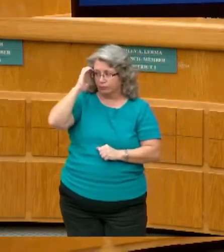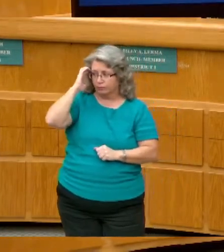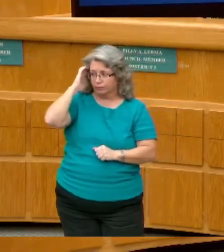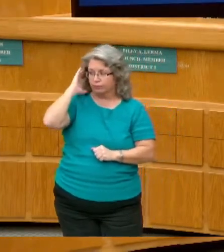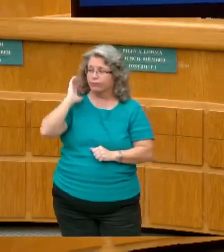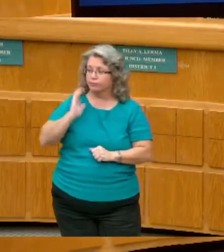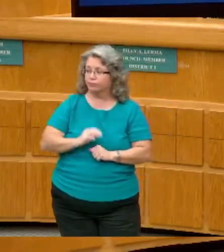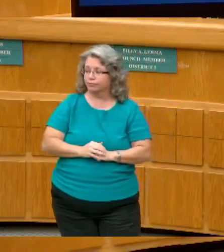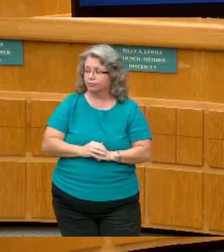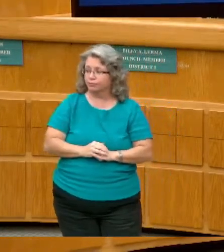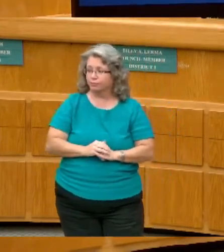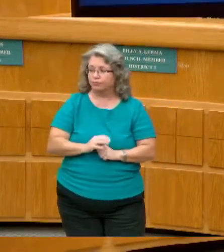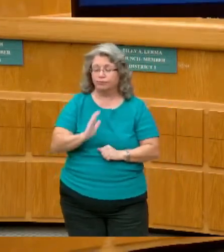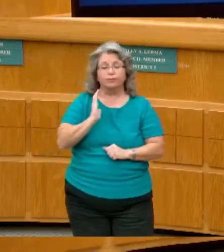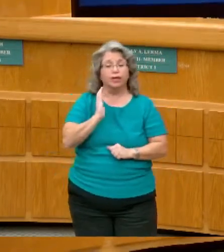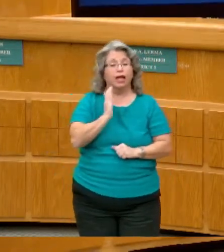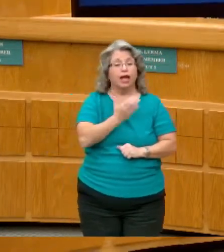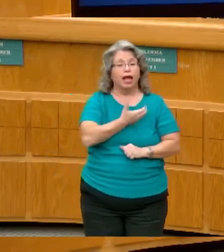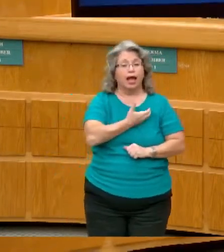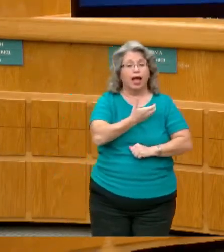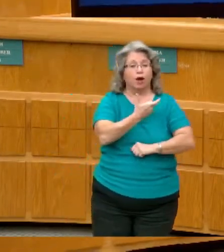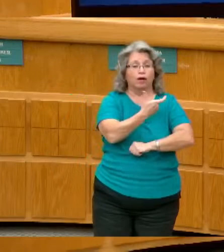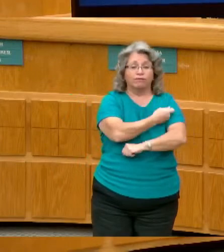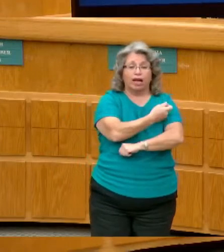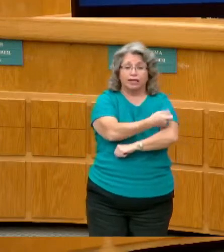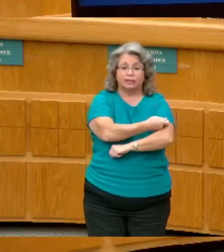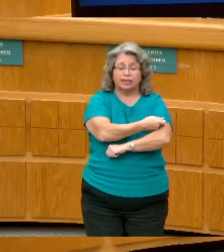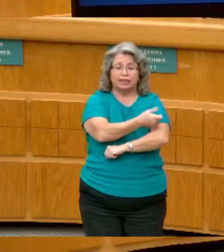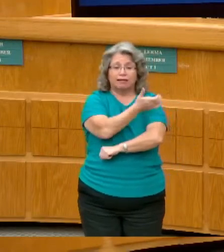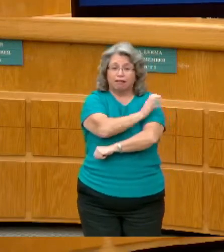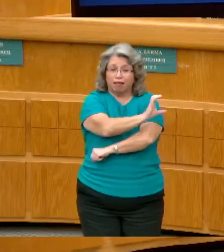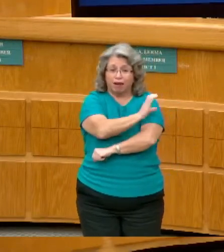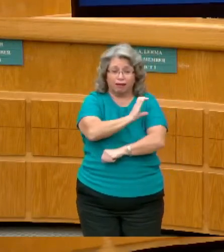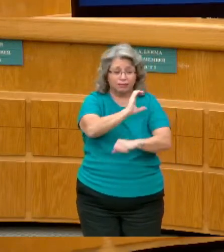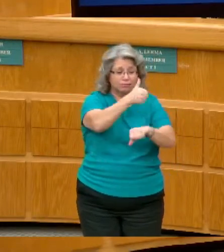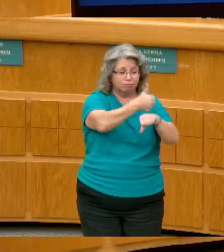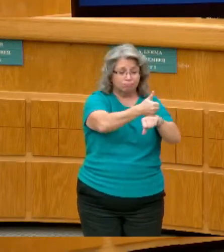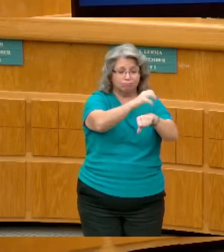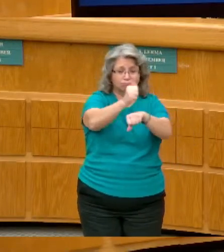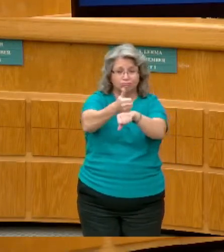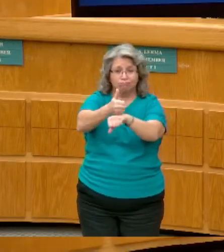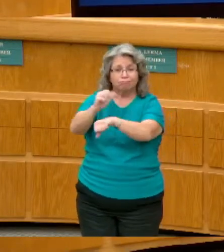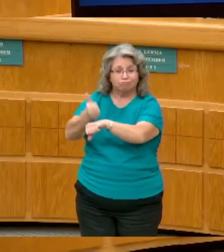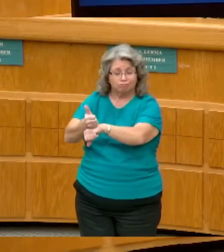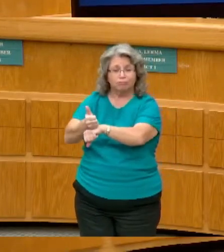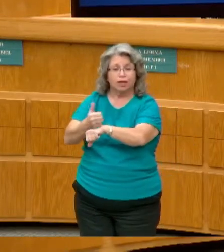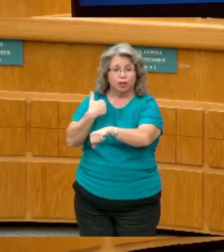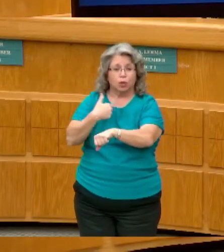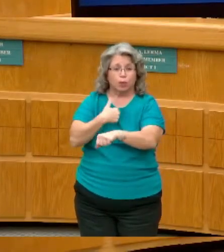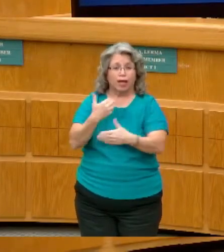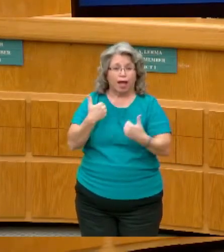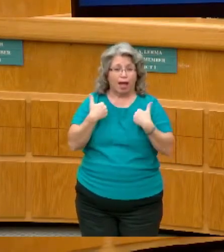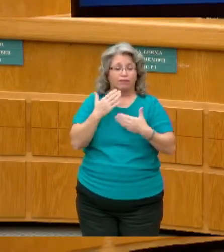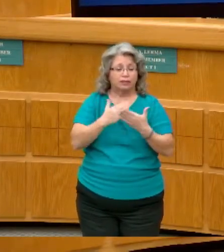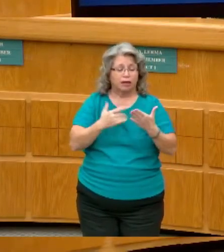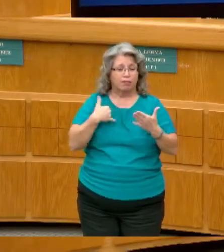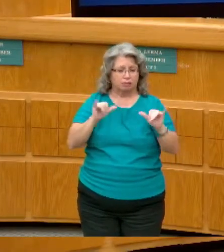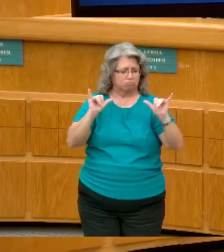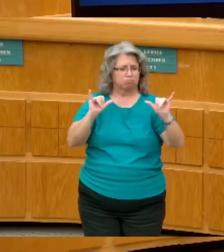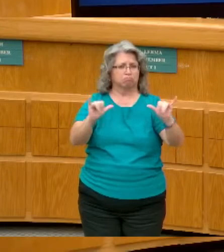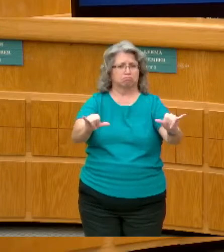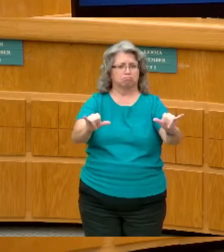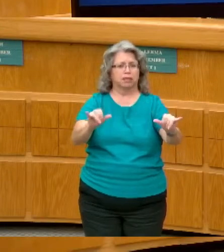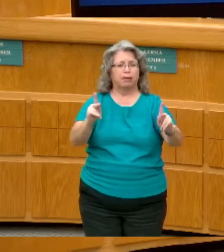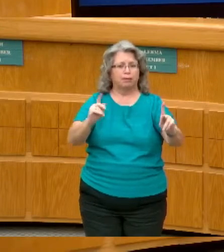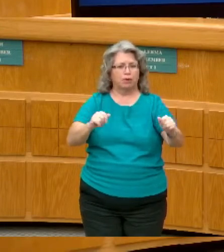Our COVID-19 vaccine clinics, we continue to have consistent clinics so people can find us so that you can get vaccinated. We're